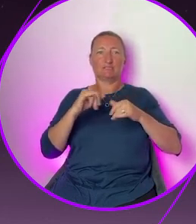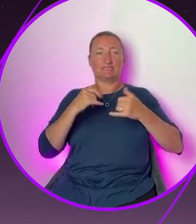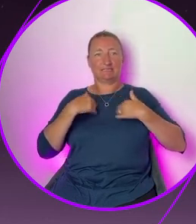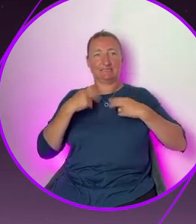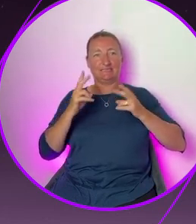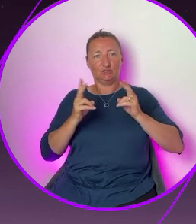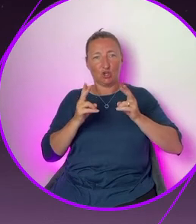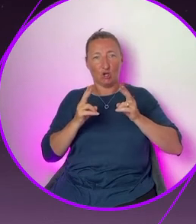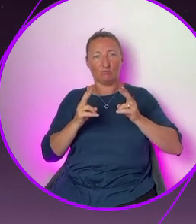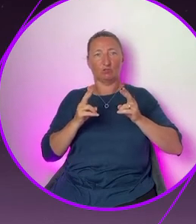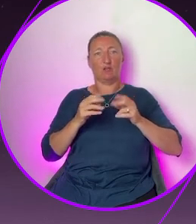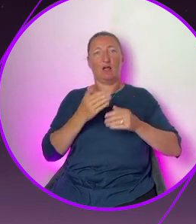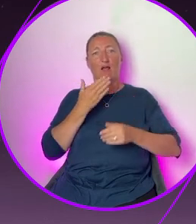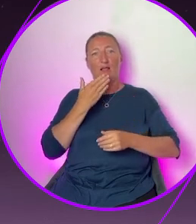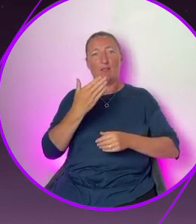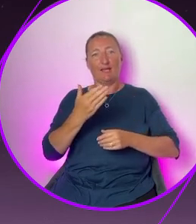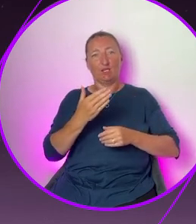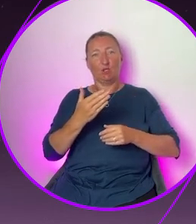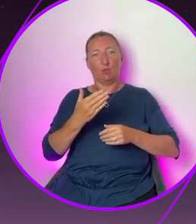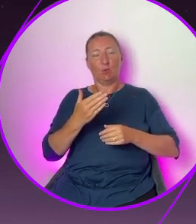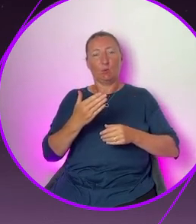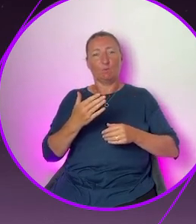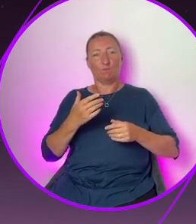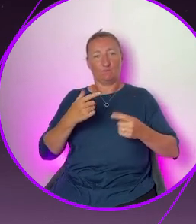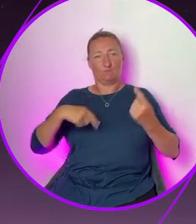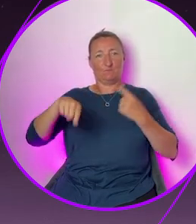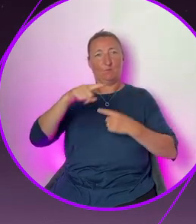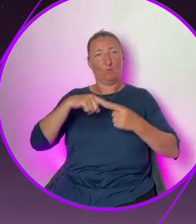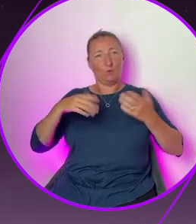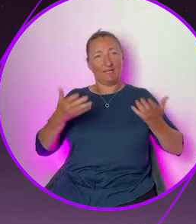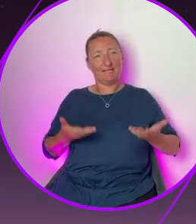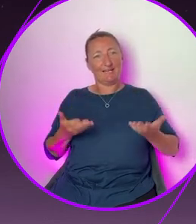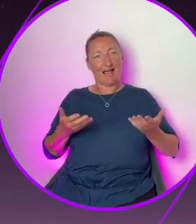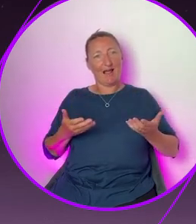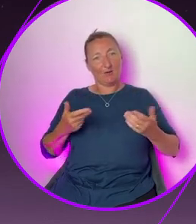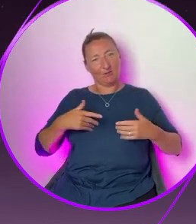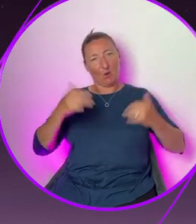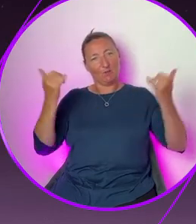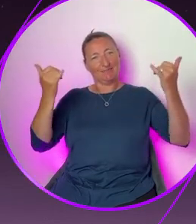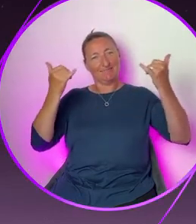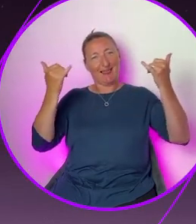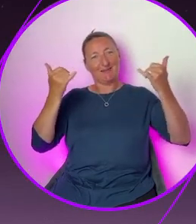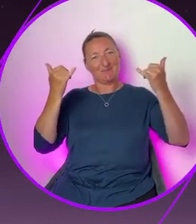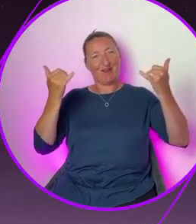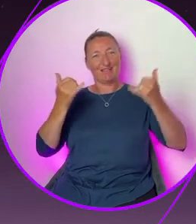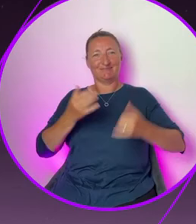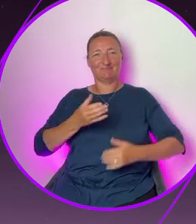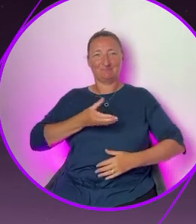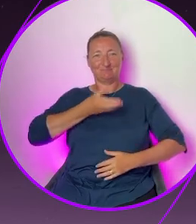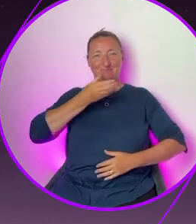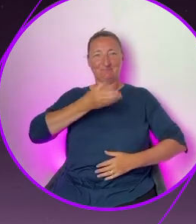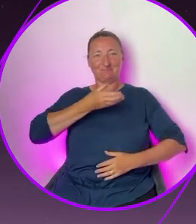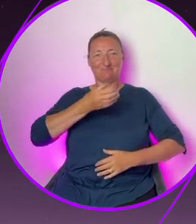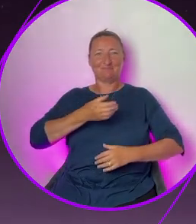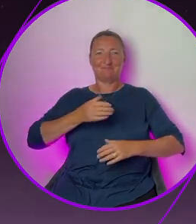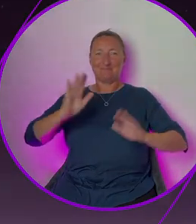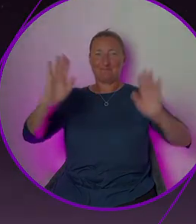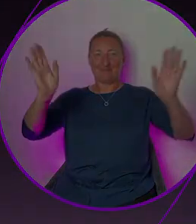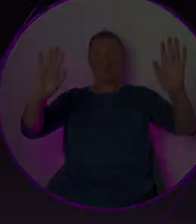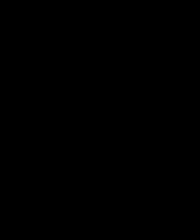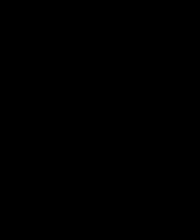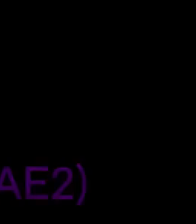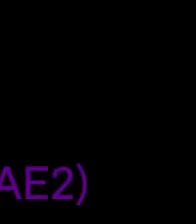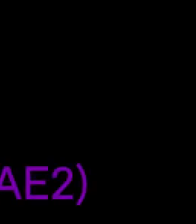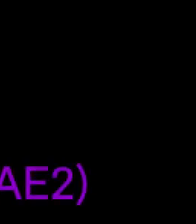Sarah. And we're going to go and have a little celebration. Bye. Bye.